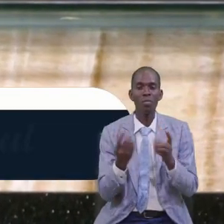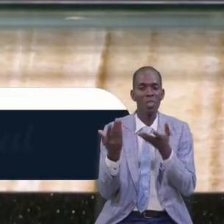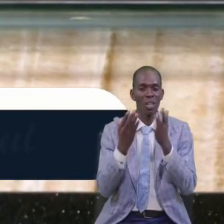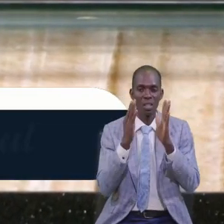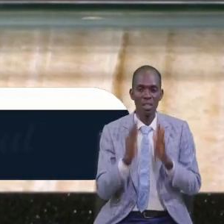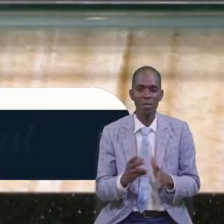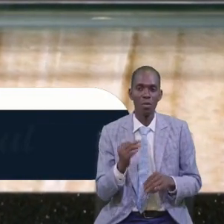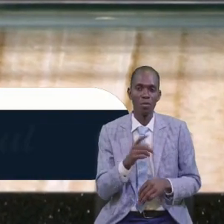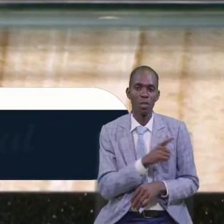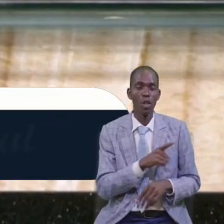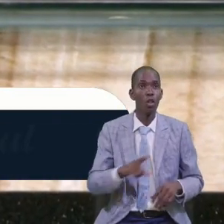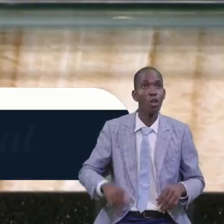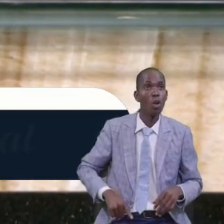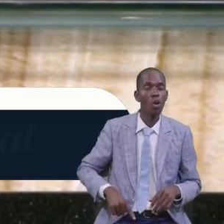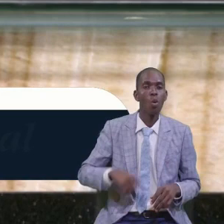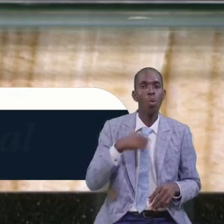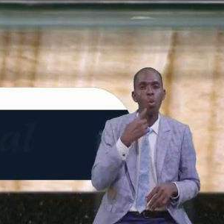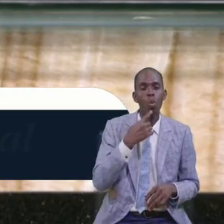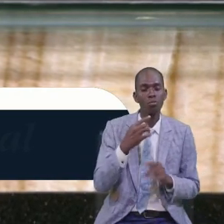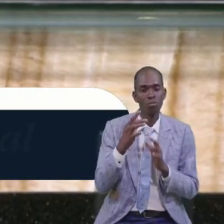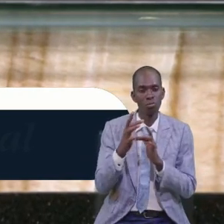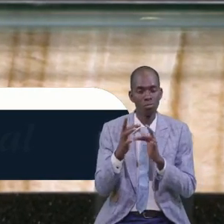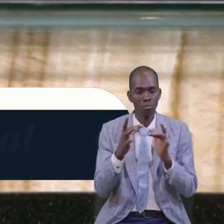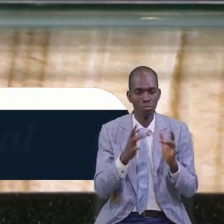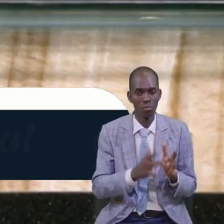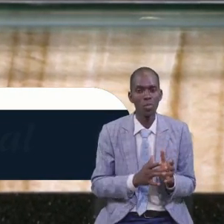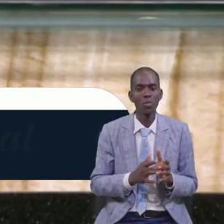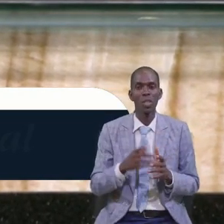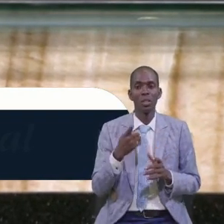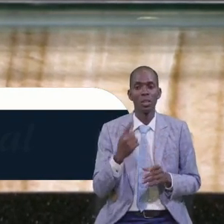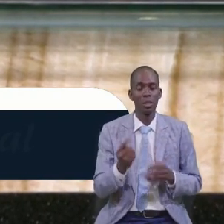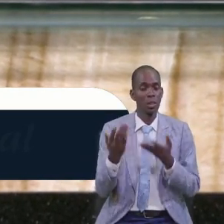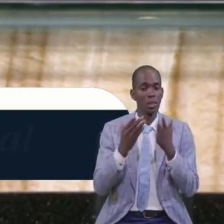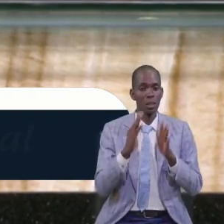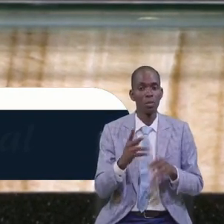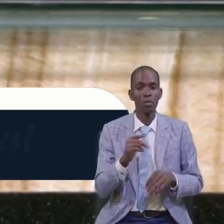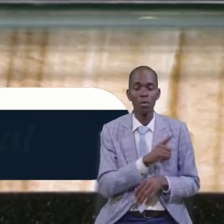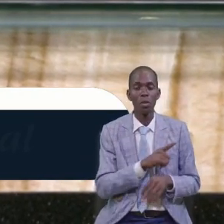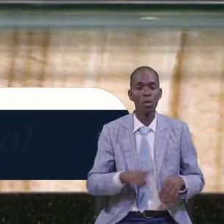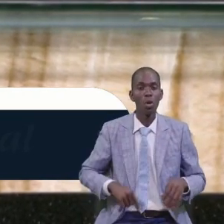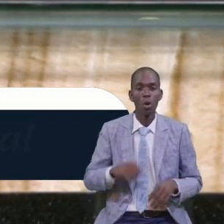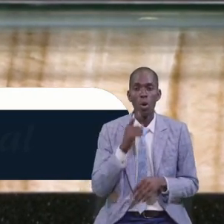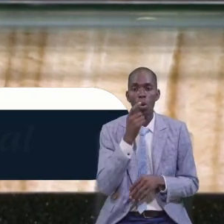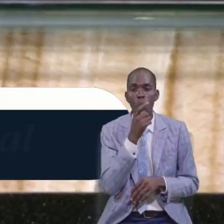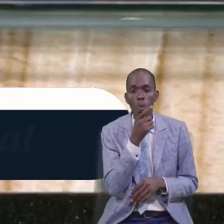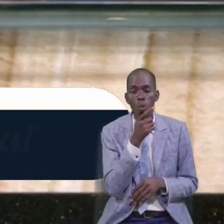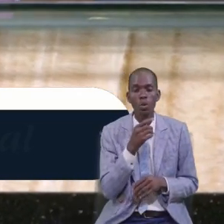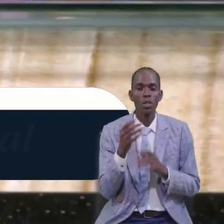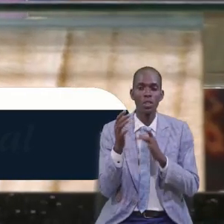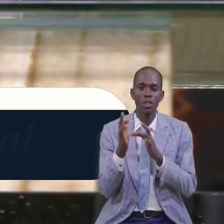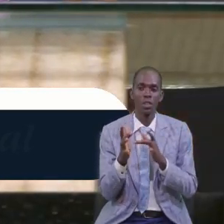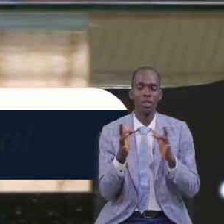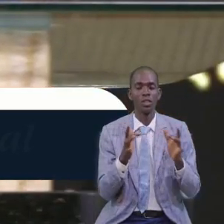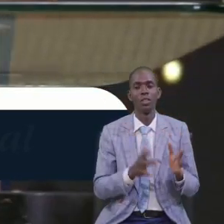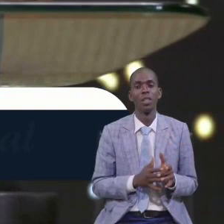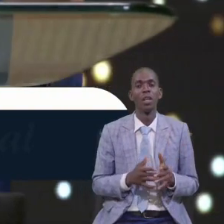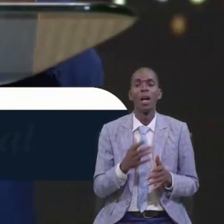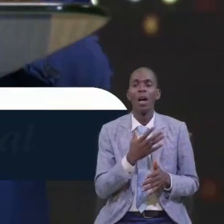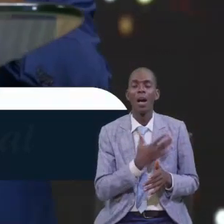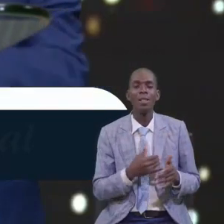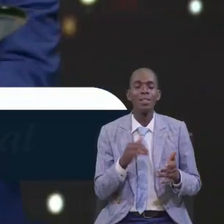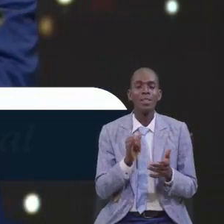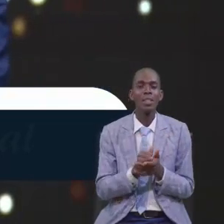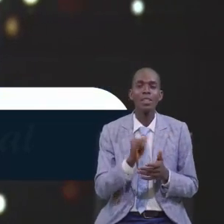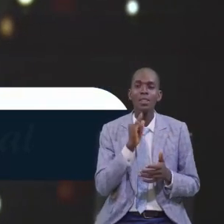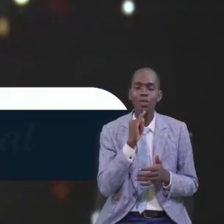Jesus. That's how he introduced himself. That's how Paul introduced himself. That's how the apostles introduced themselves. And that's what we